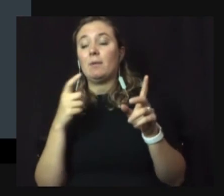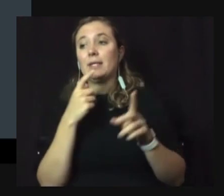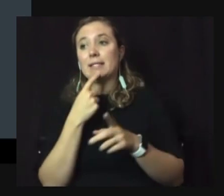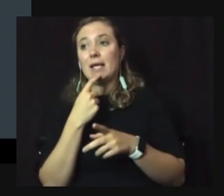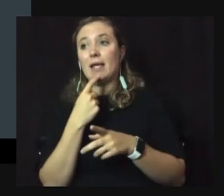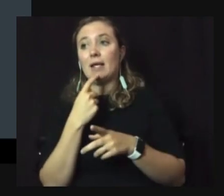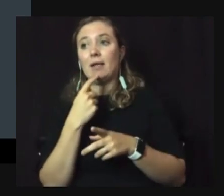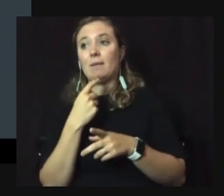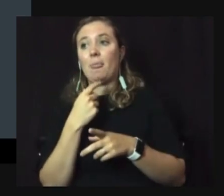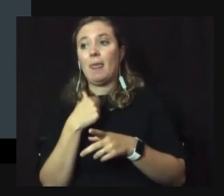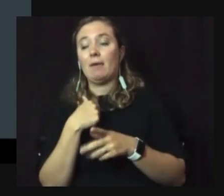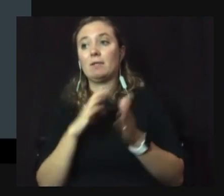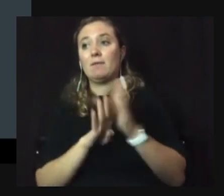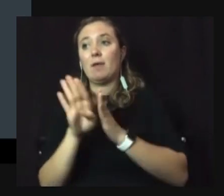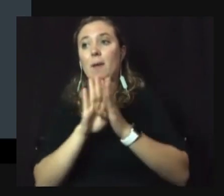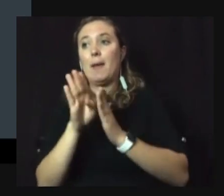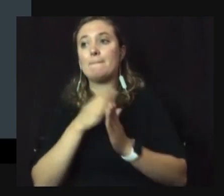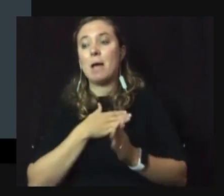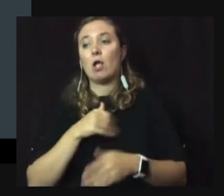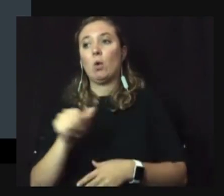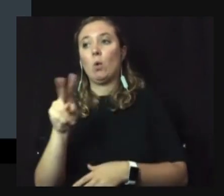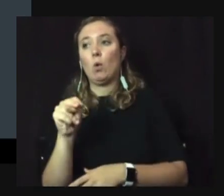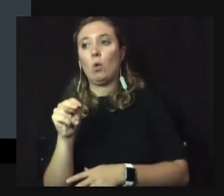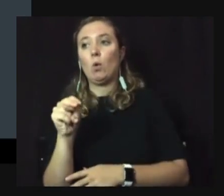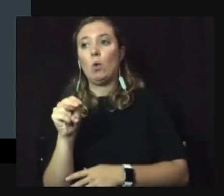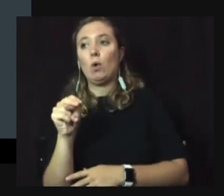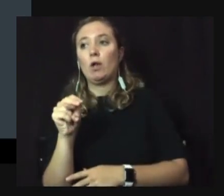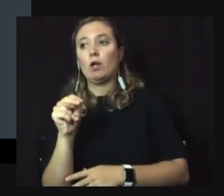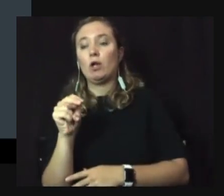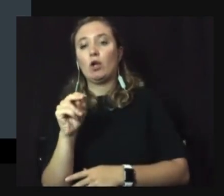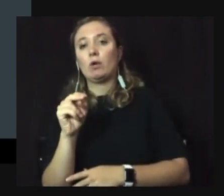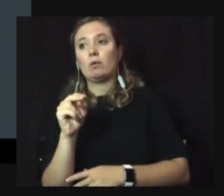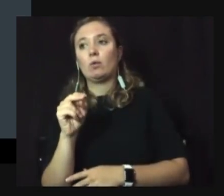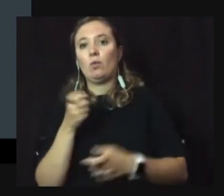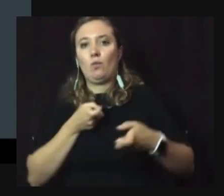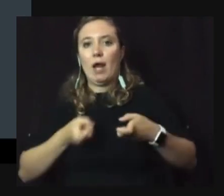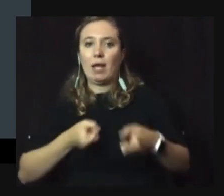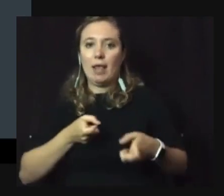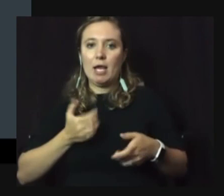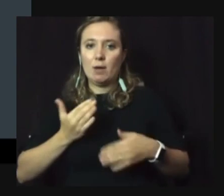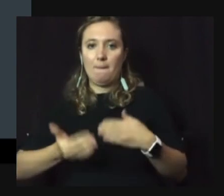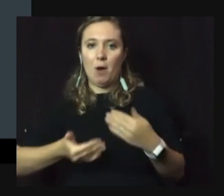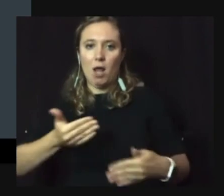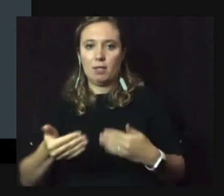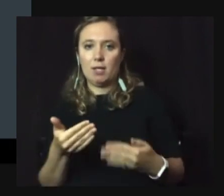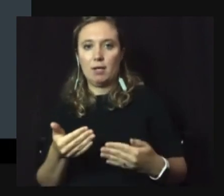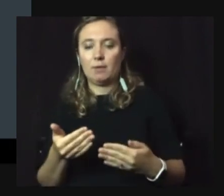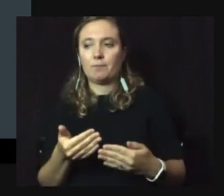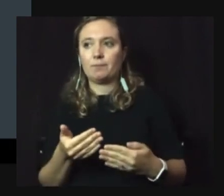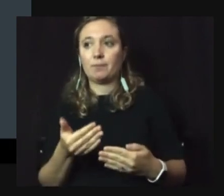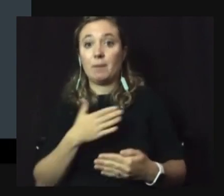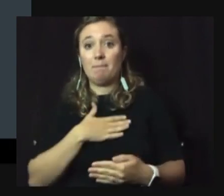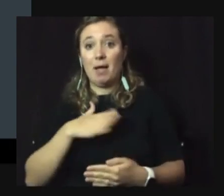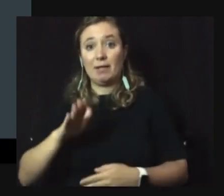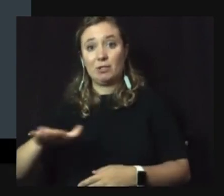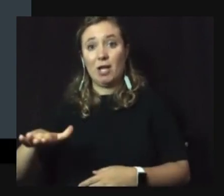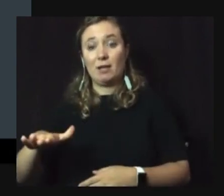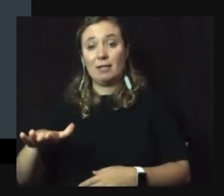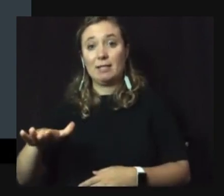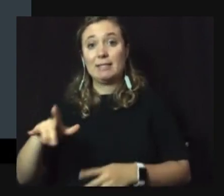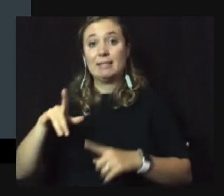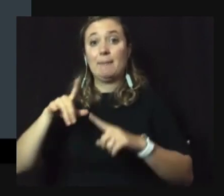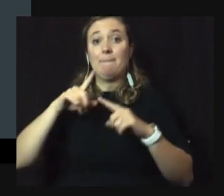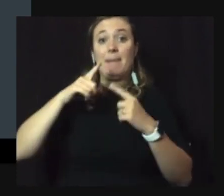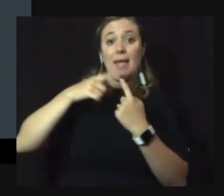my own personal co-regulation or regulation process because my child is dependent on me and